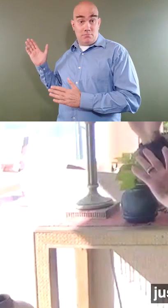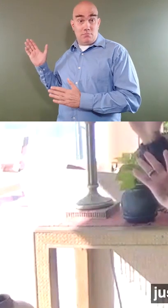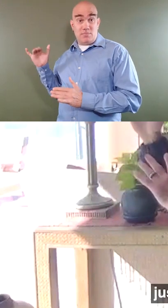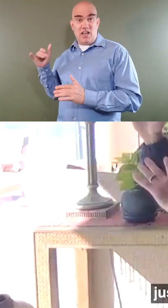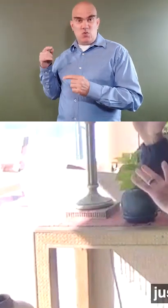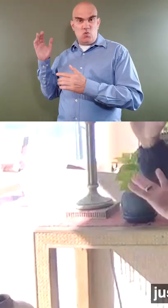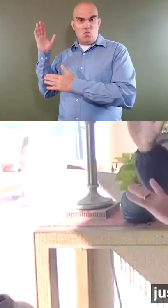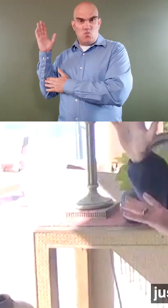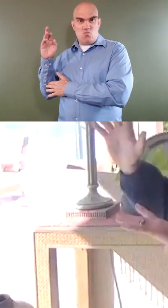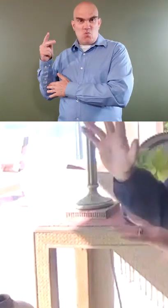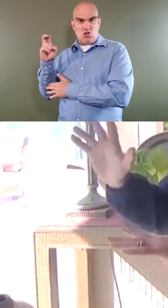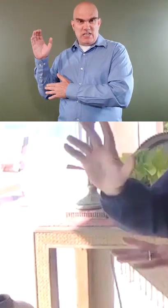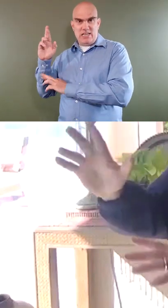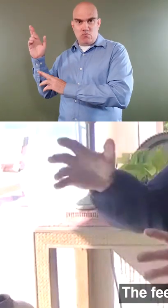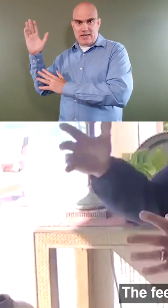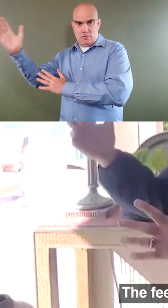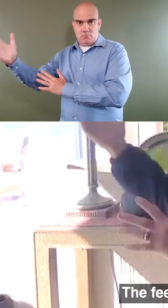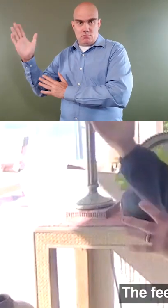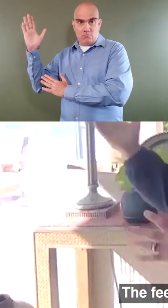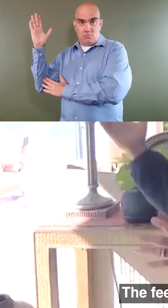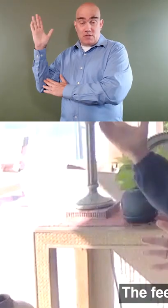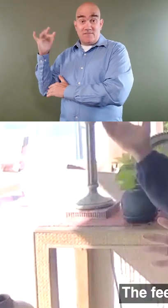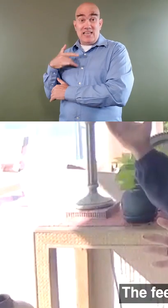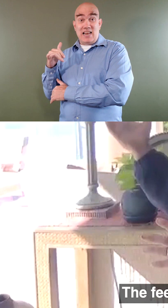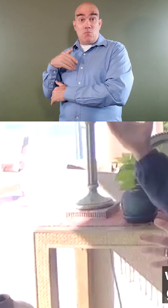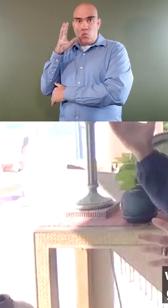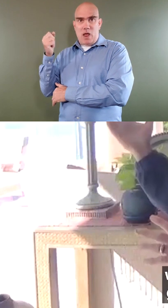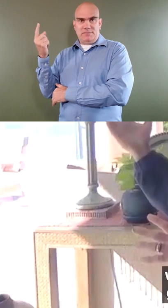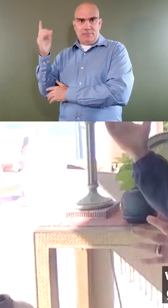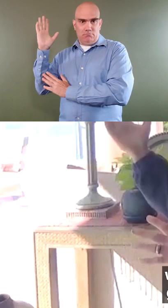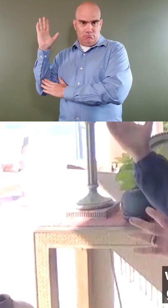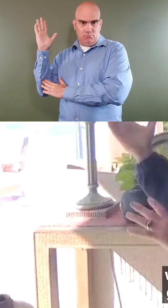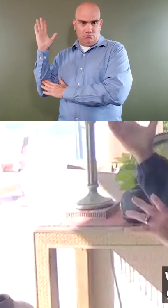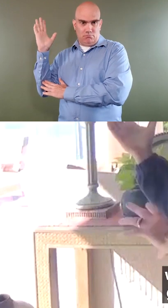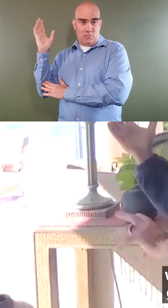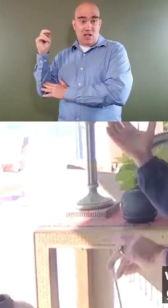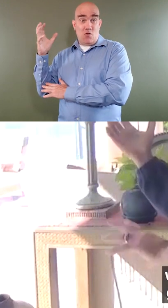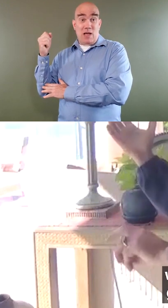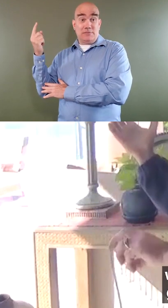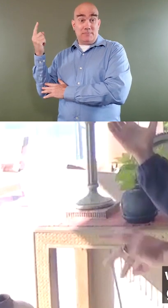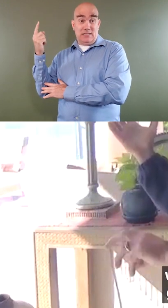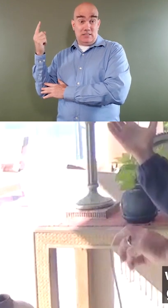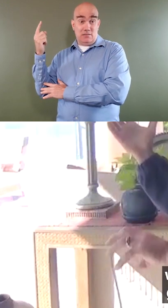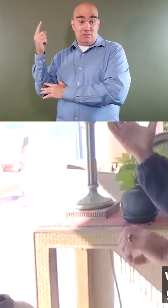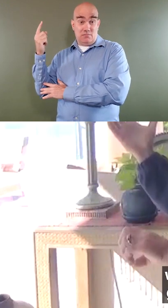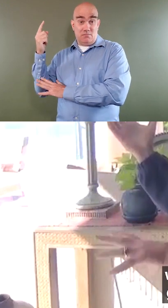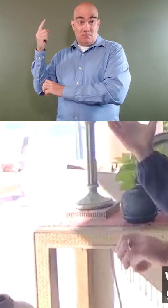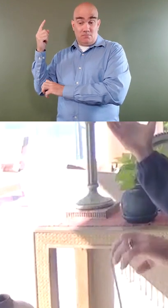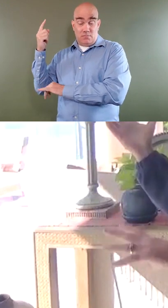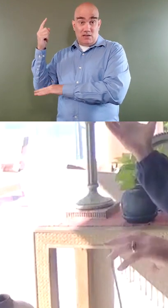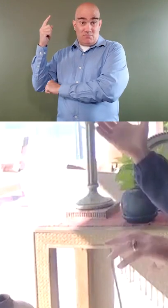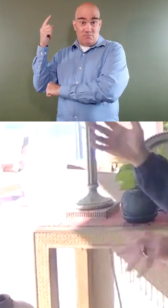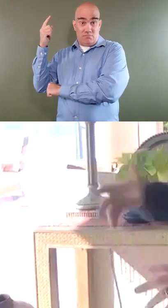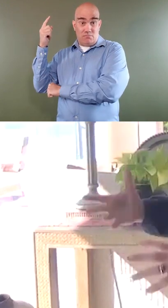just like we're doing brush knee and brush knee. The feeling like we're grabbing something with this back right hand and grabbing something with a